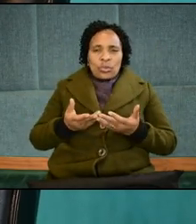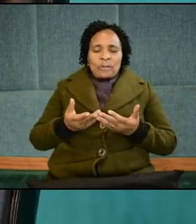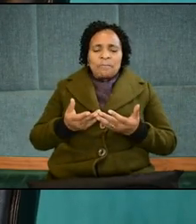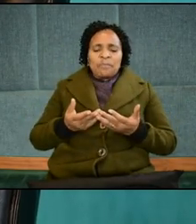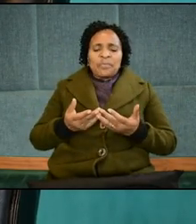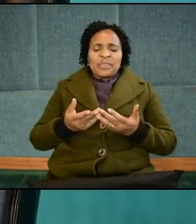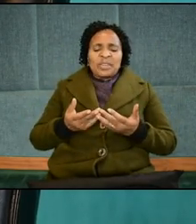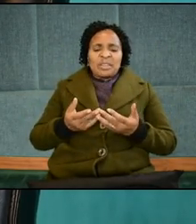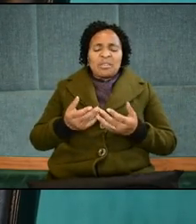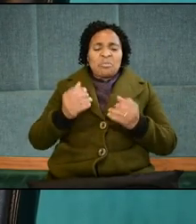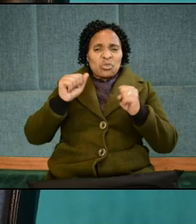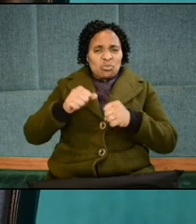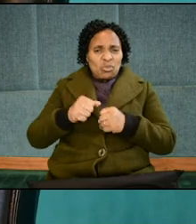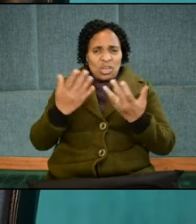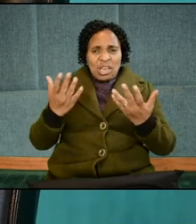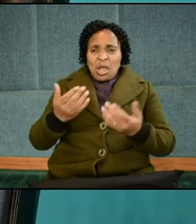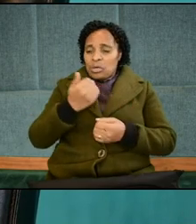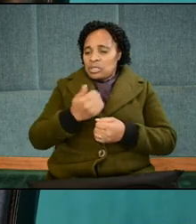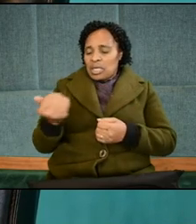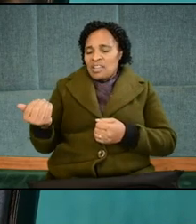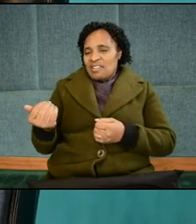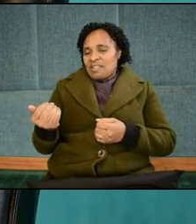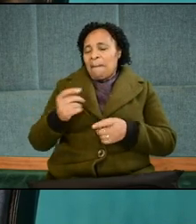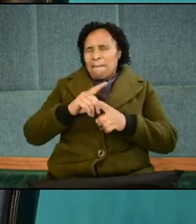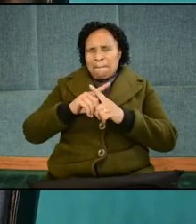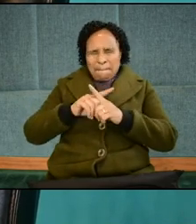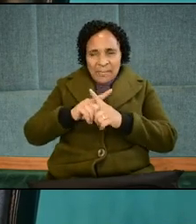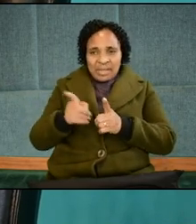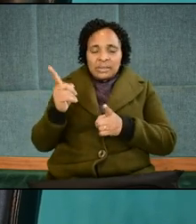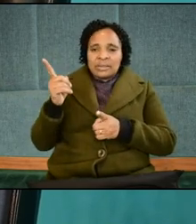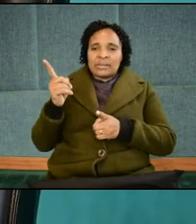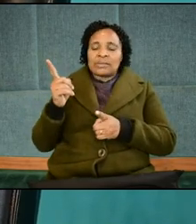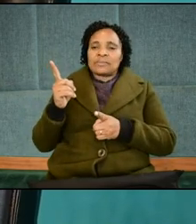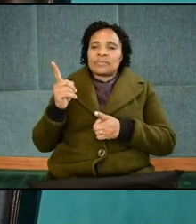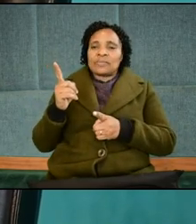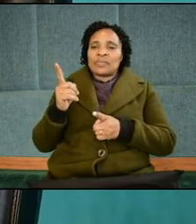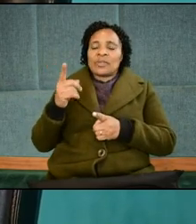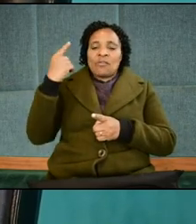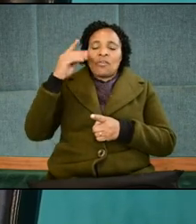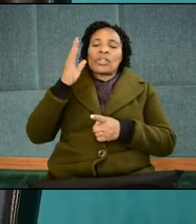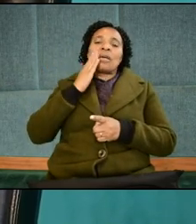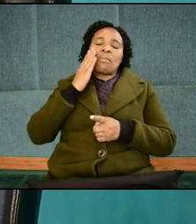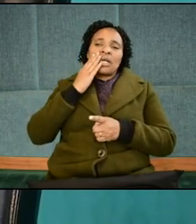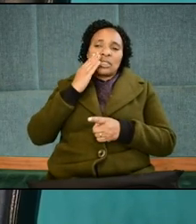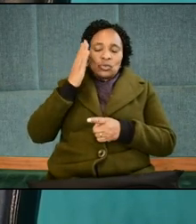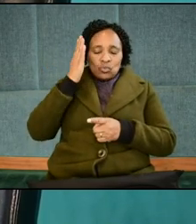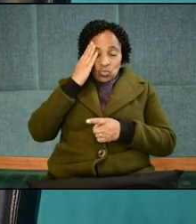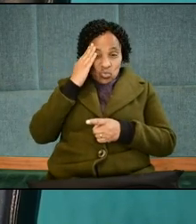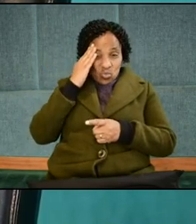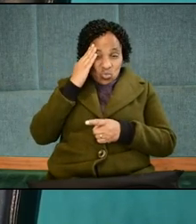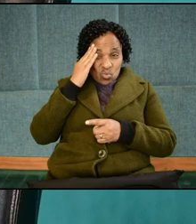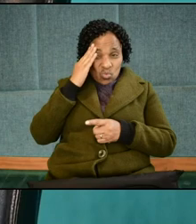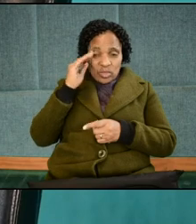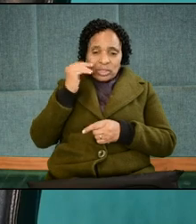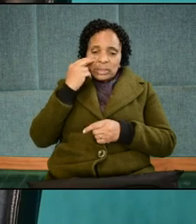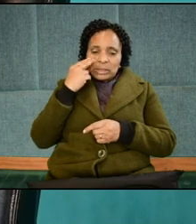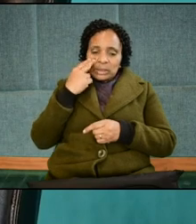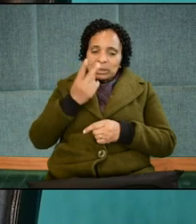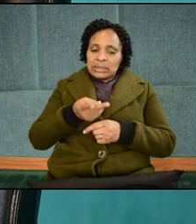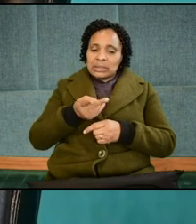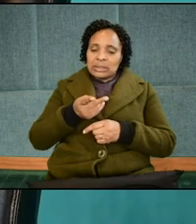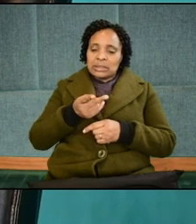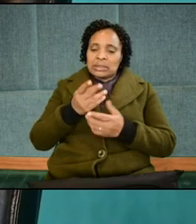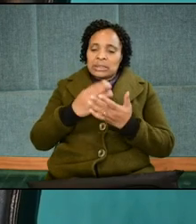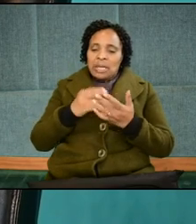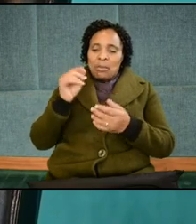And it's innocent. You're just a child. But for your mother to detect, maybe she'll see